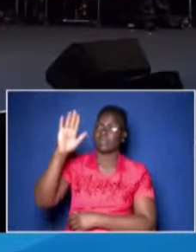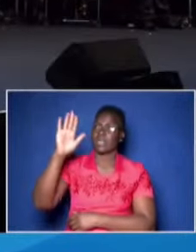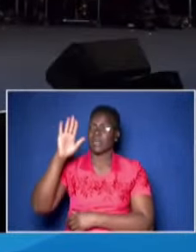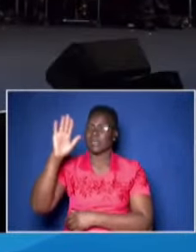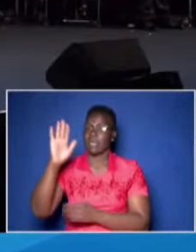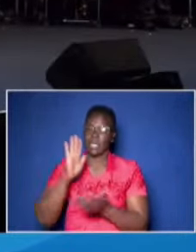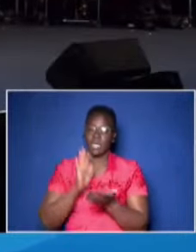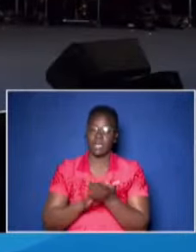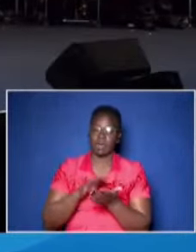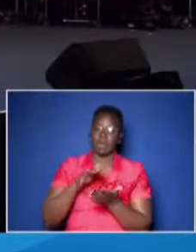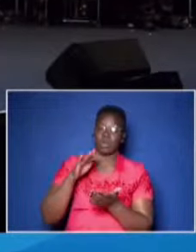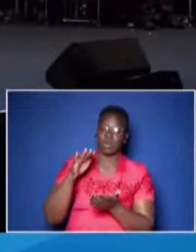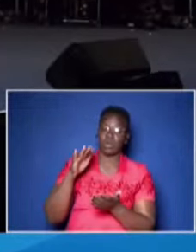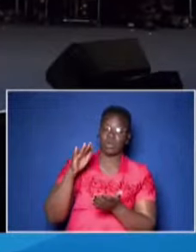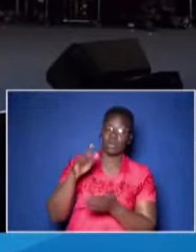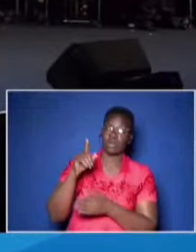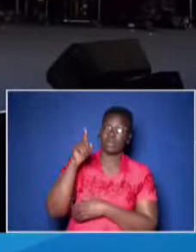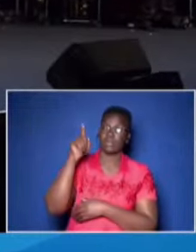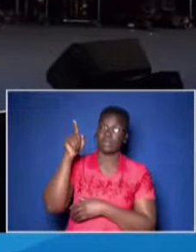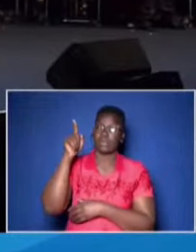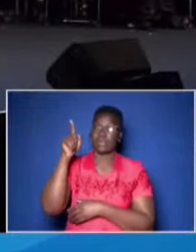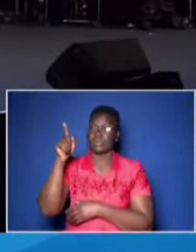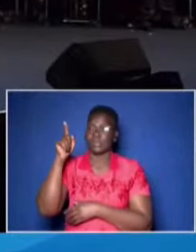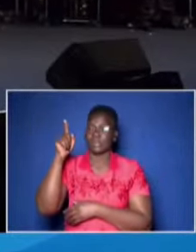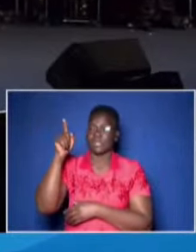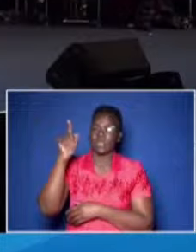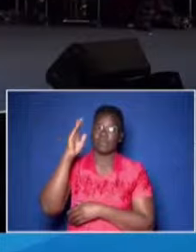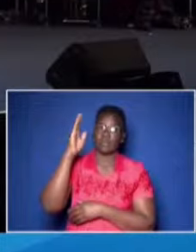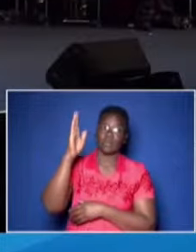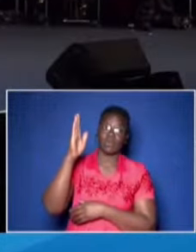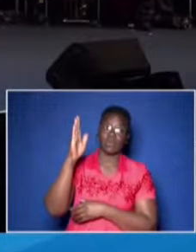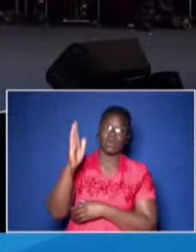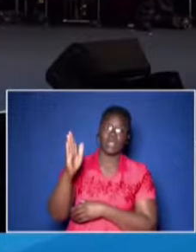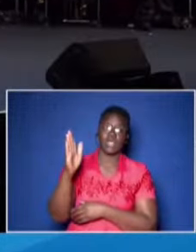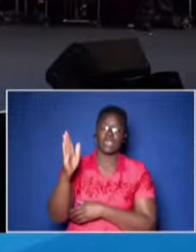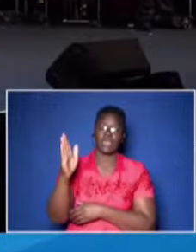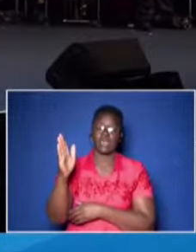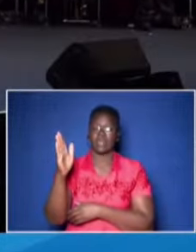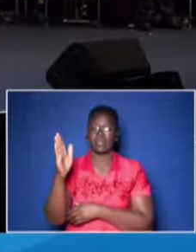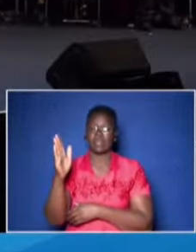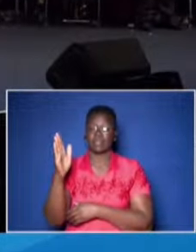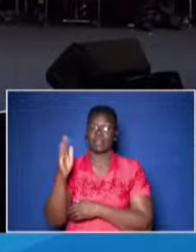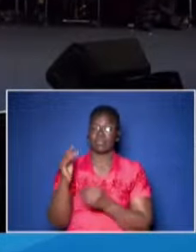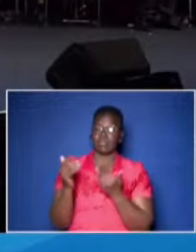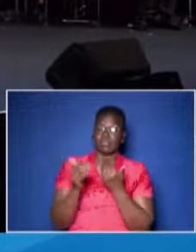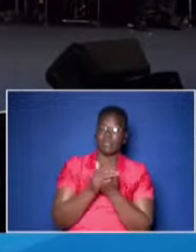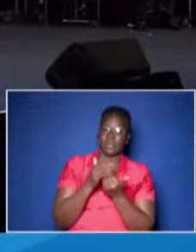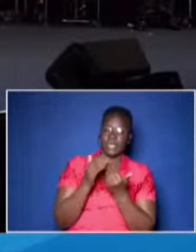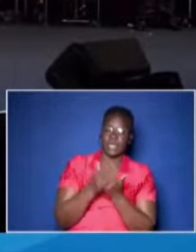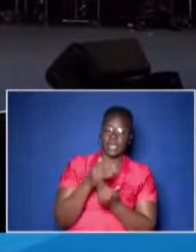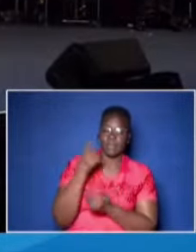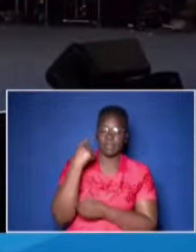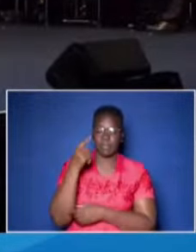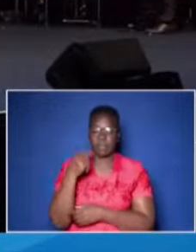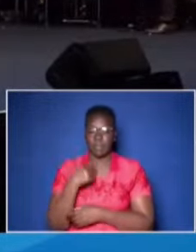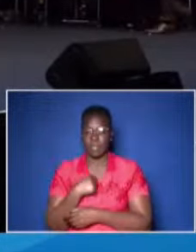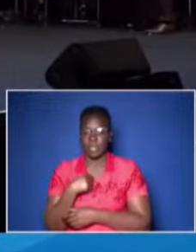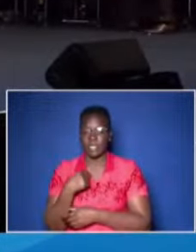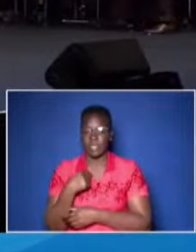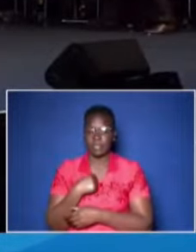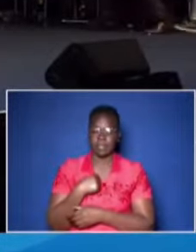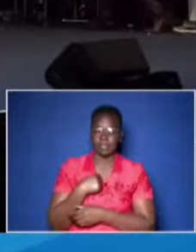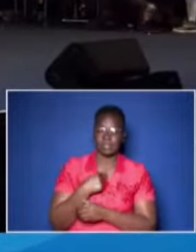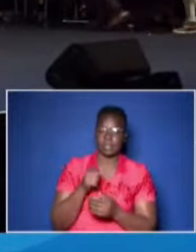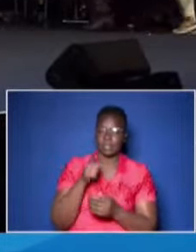Glory he will give his angels charge over me Jehovah Gyra cares for me for me for